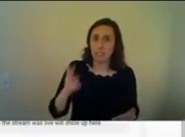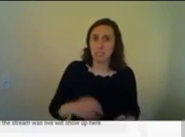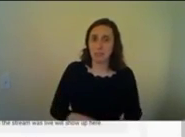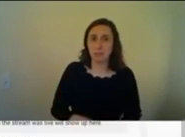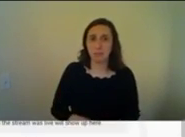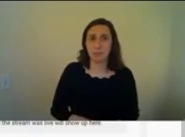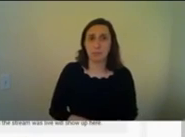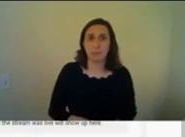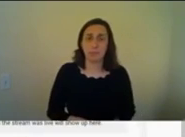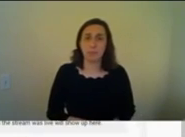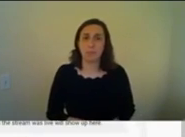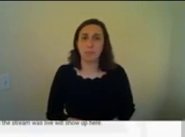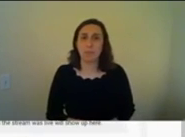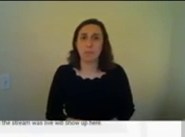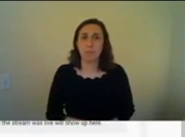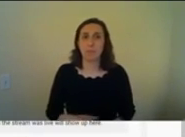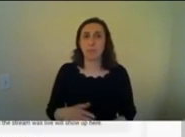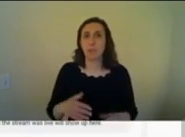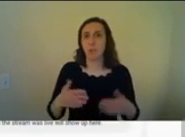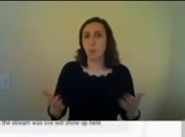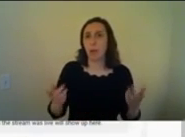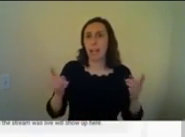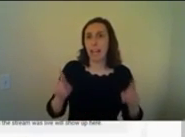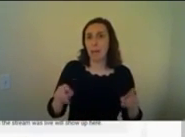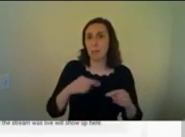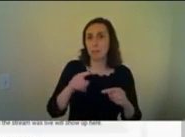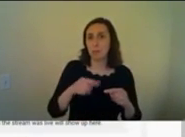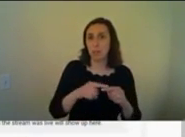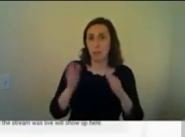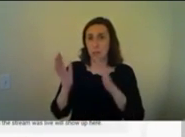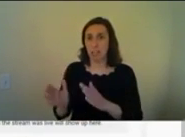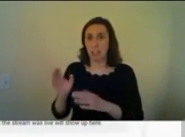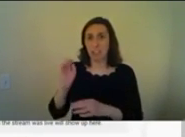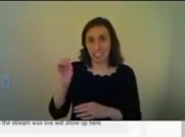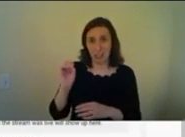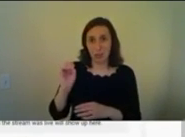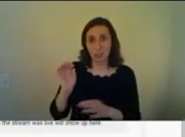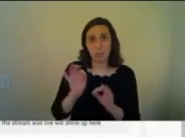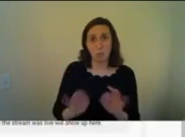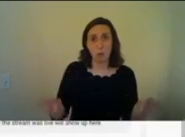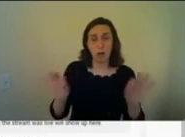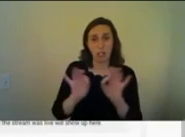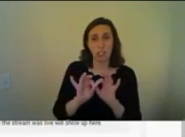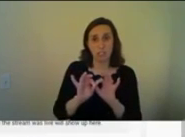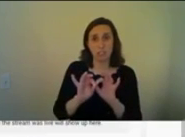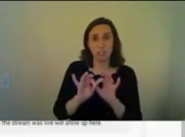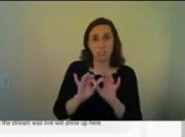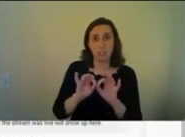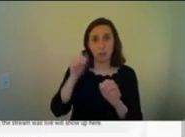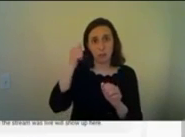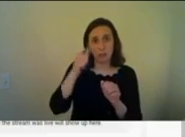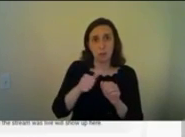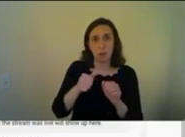what happens when the remainder of 0 has some important implications for what we see for